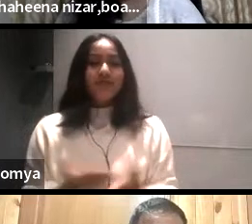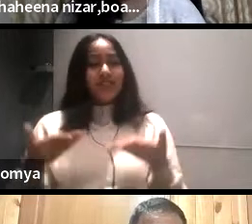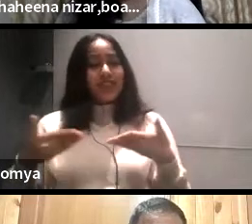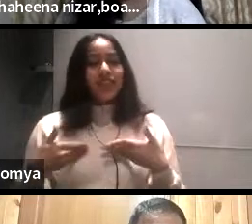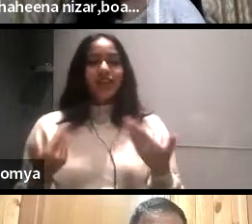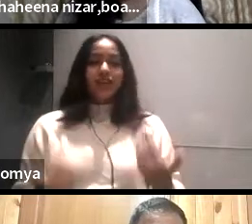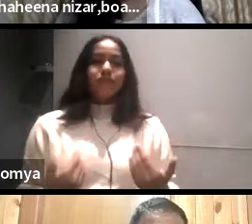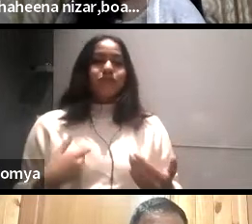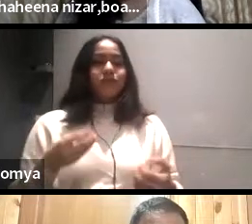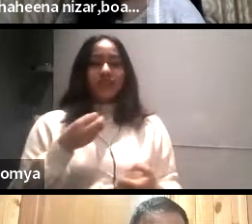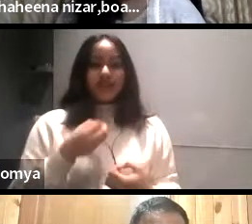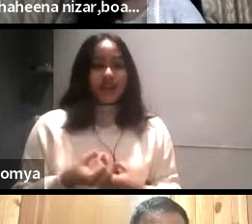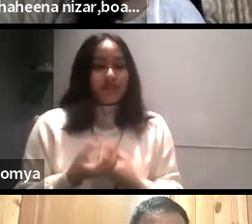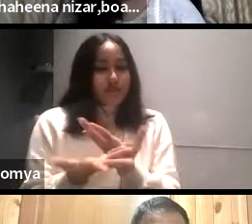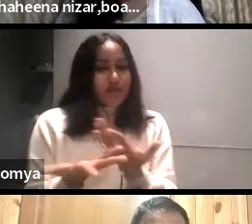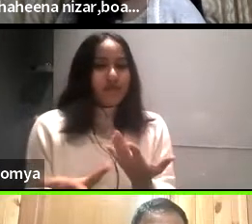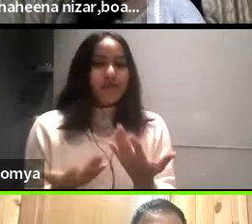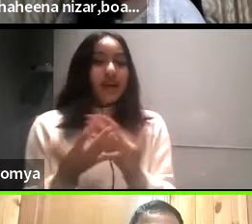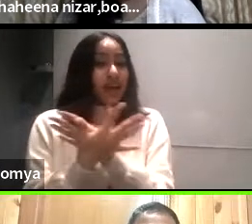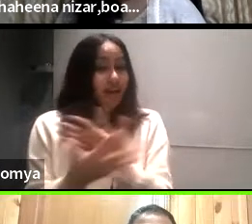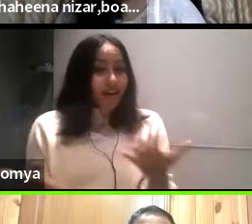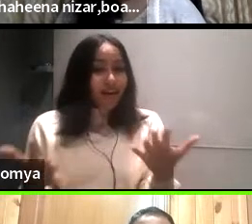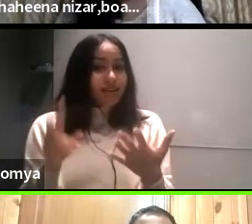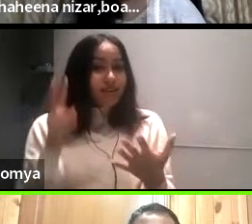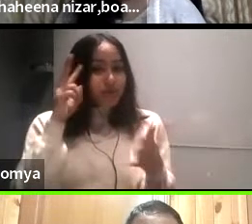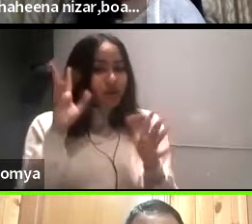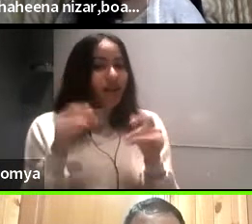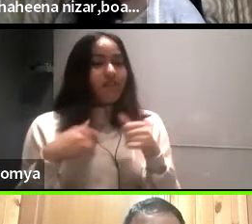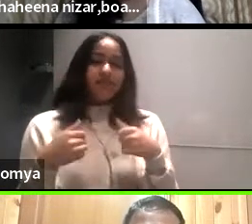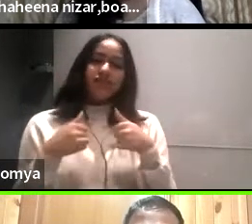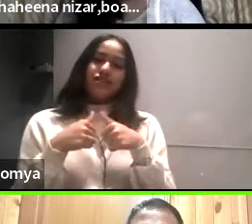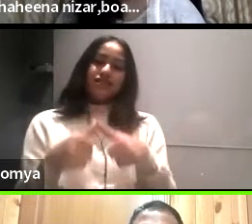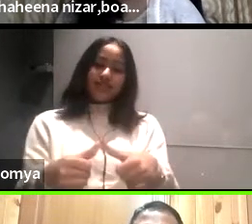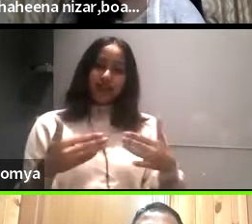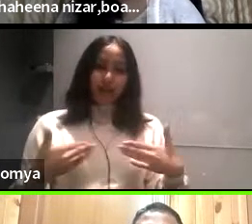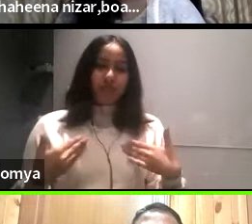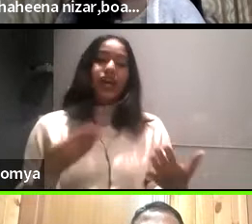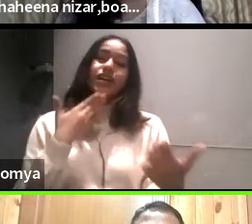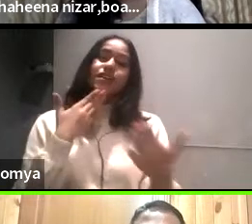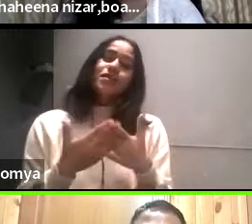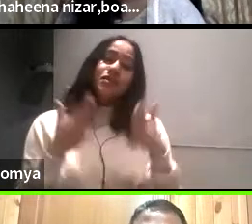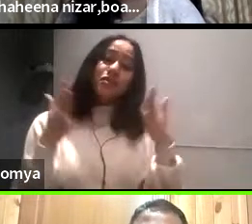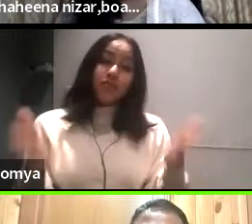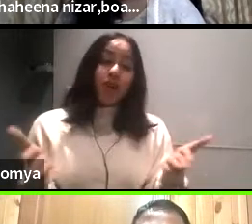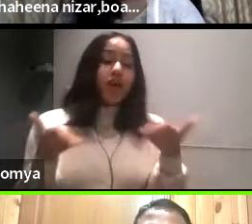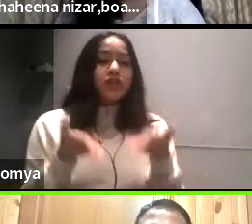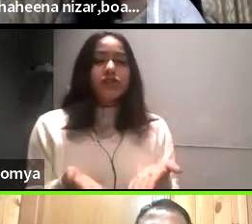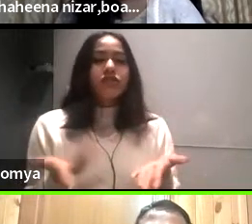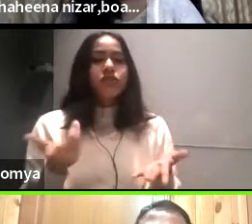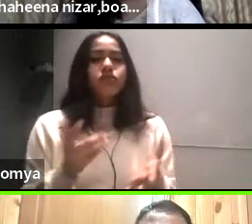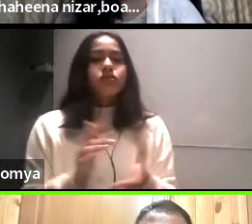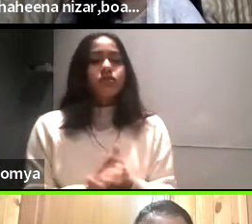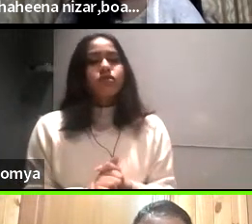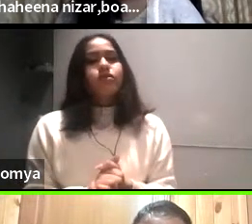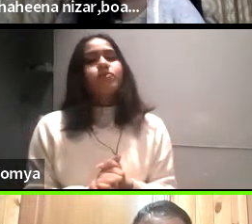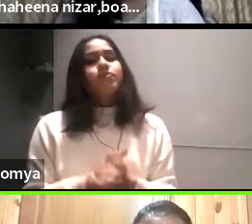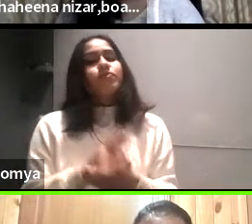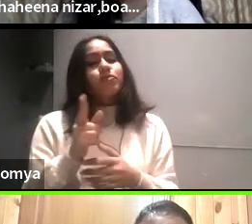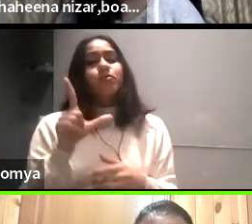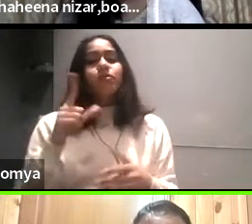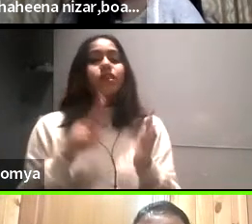my side. Happy to answer any queries if you have. Thank you, Revati ji. This is very, very